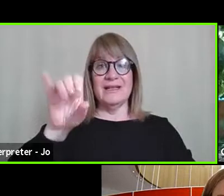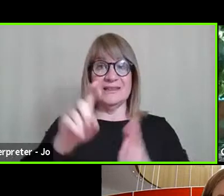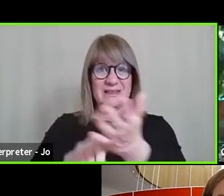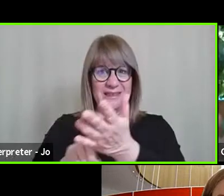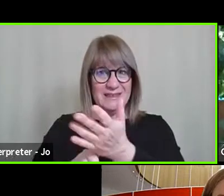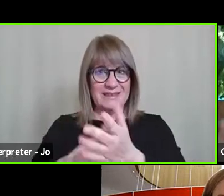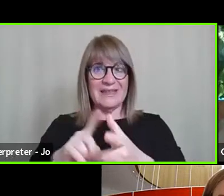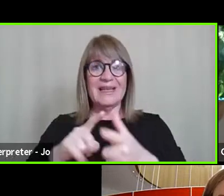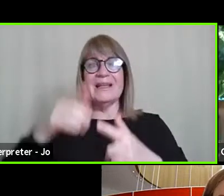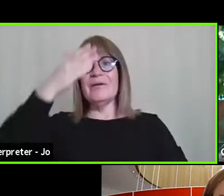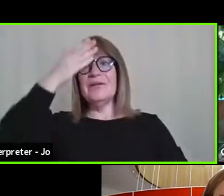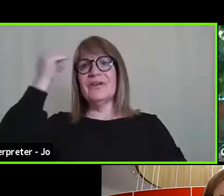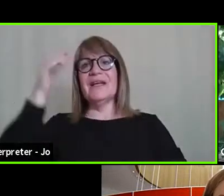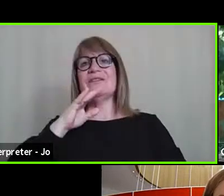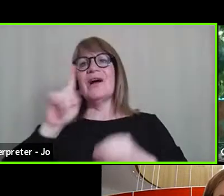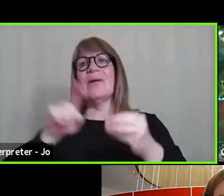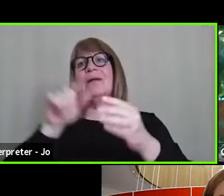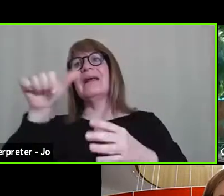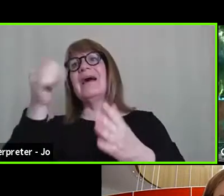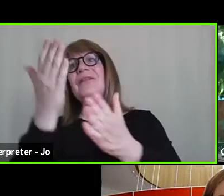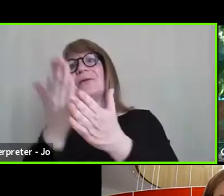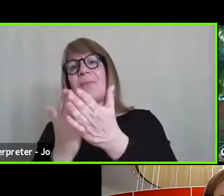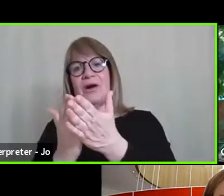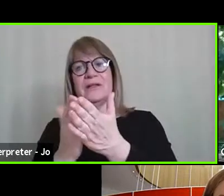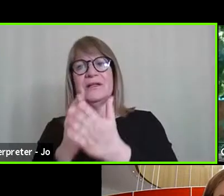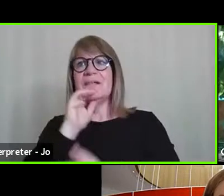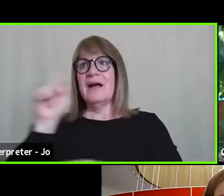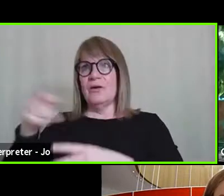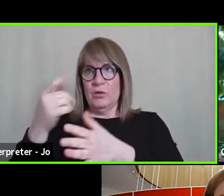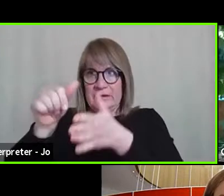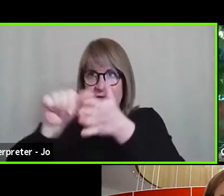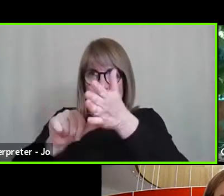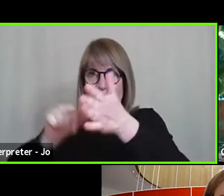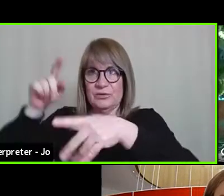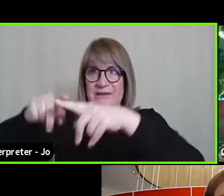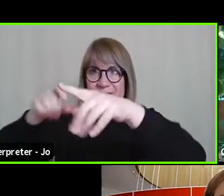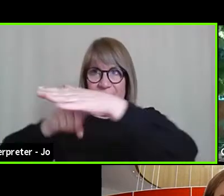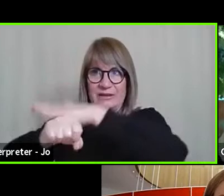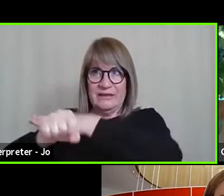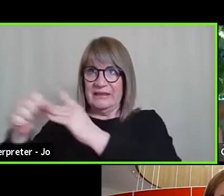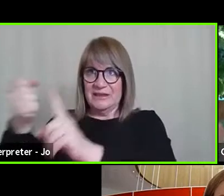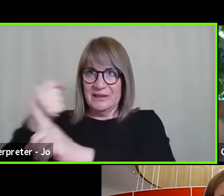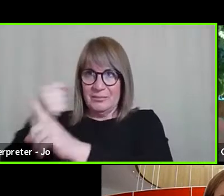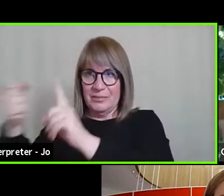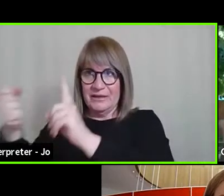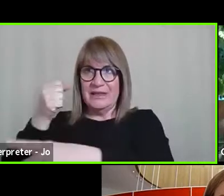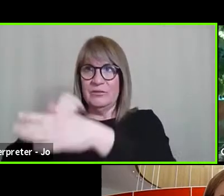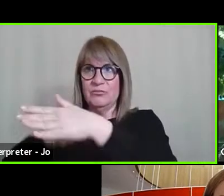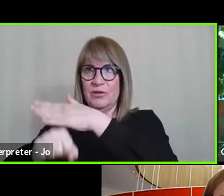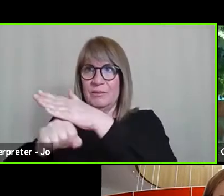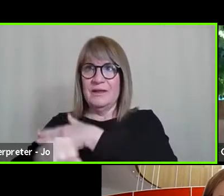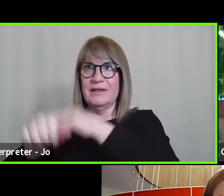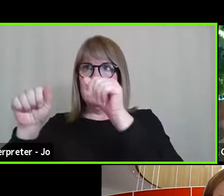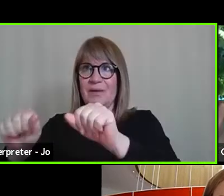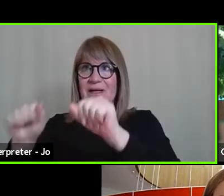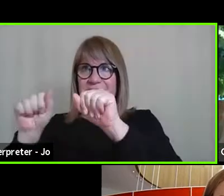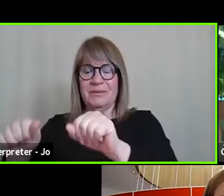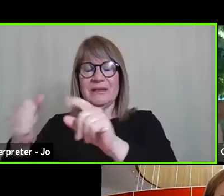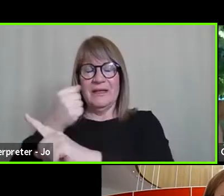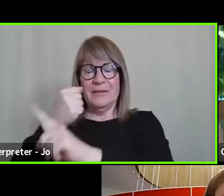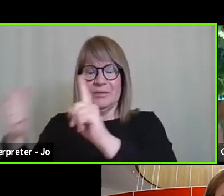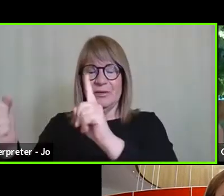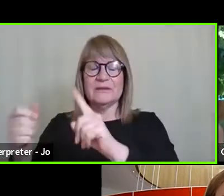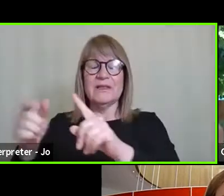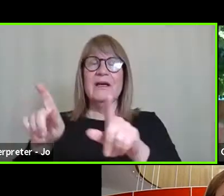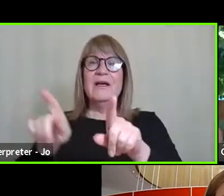about the other side of it not just the civilization abuse and reproductive capacity issues but around uh efforts that